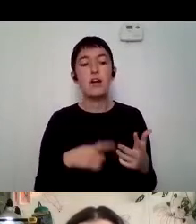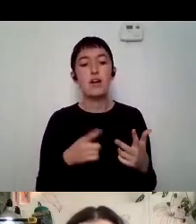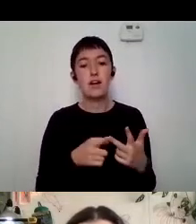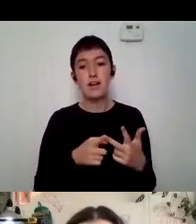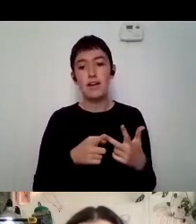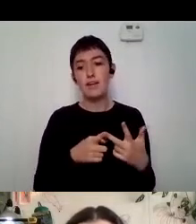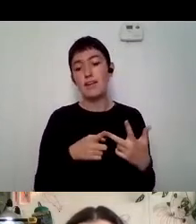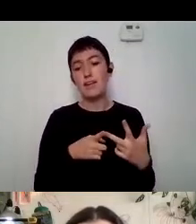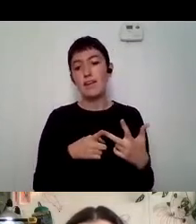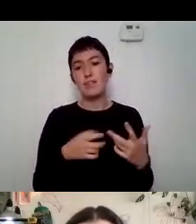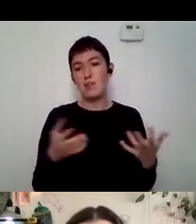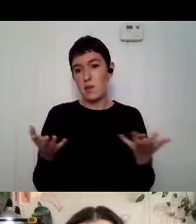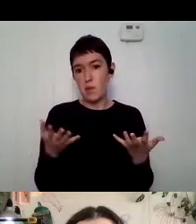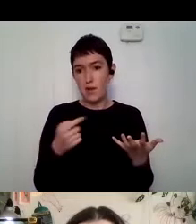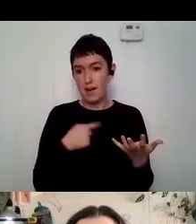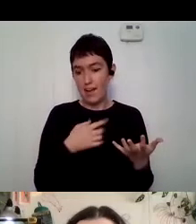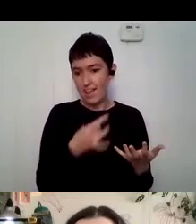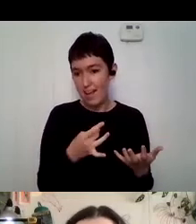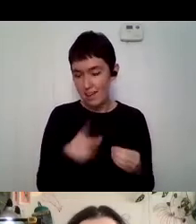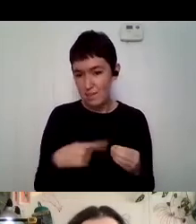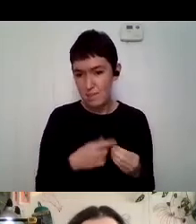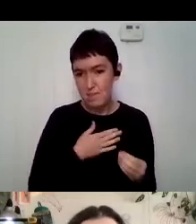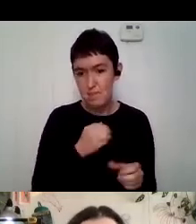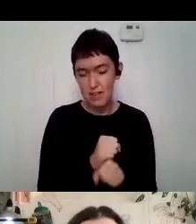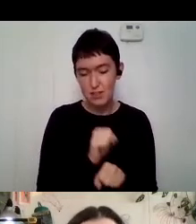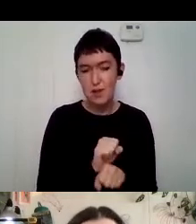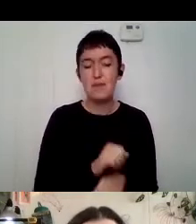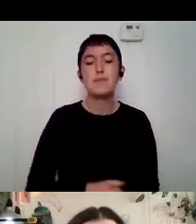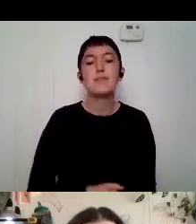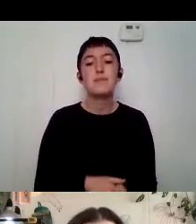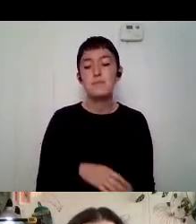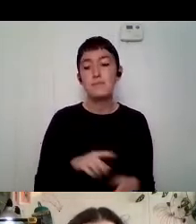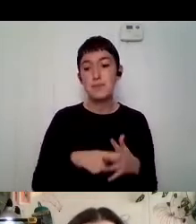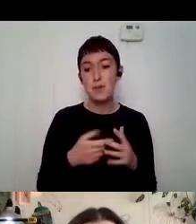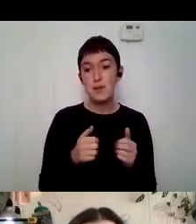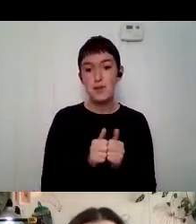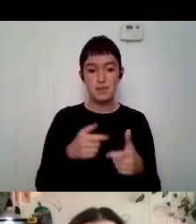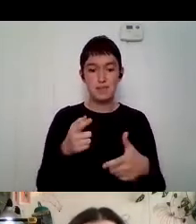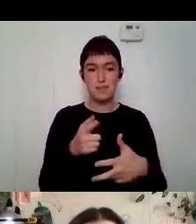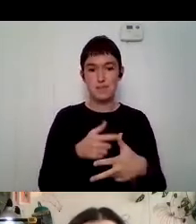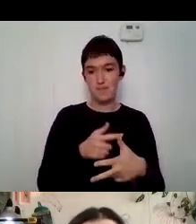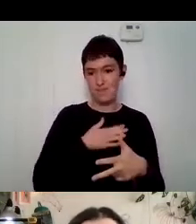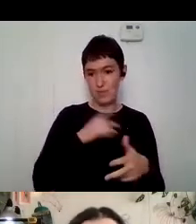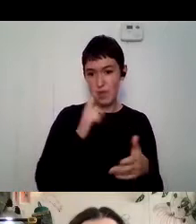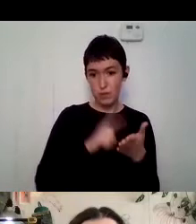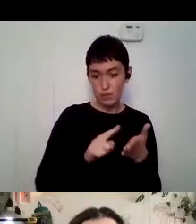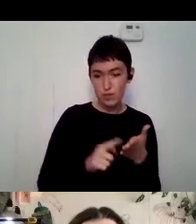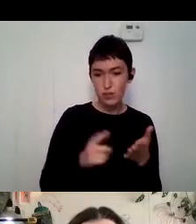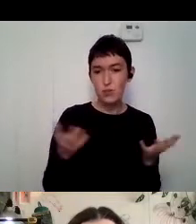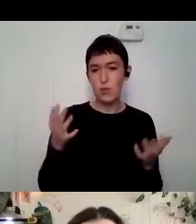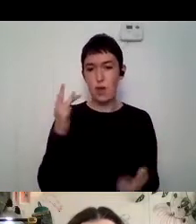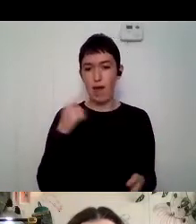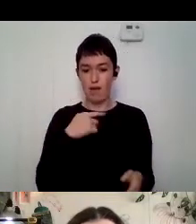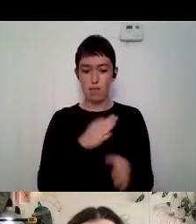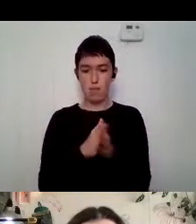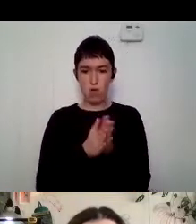slides on what it is that I like about my job. So I'll start by talking about my research and the motivation for my research.